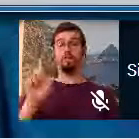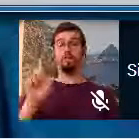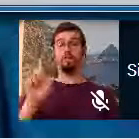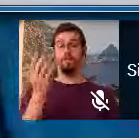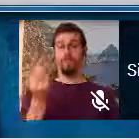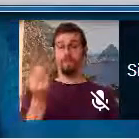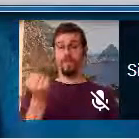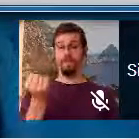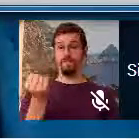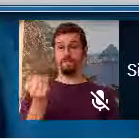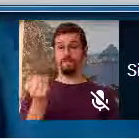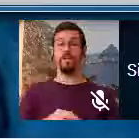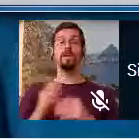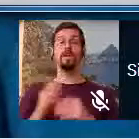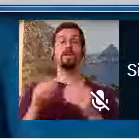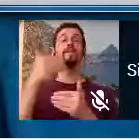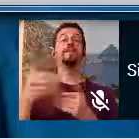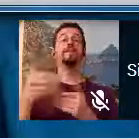slide, please.